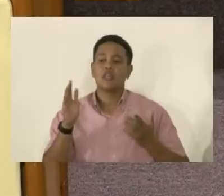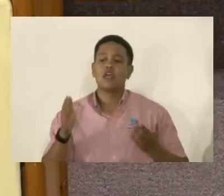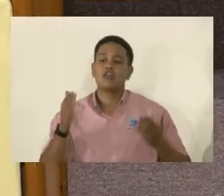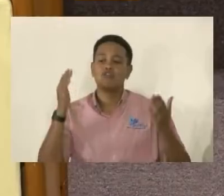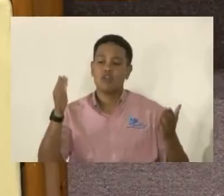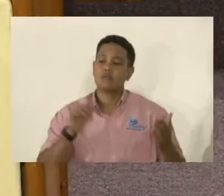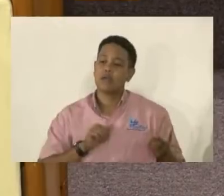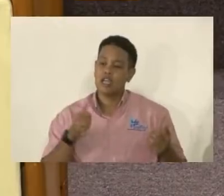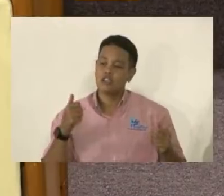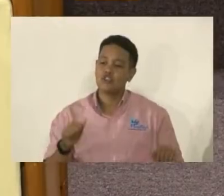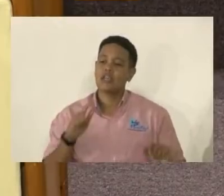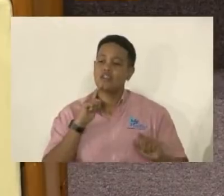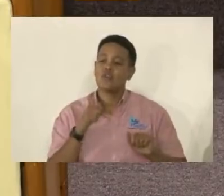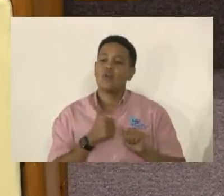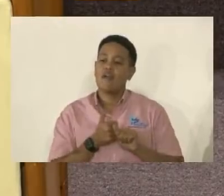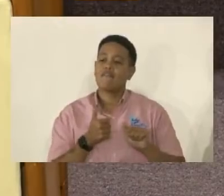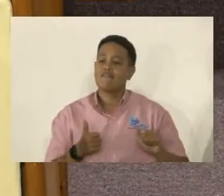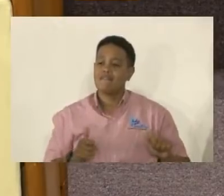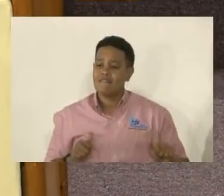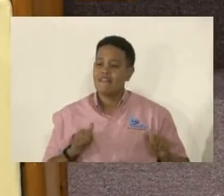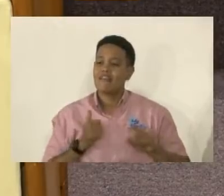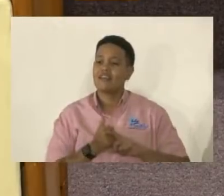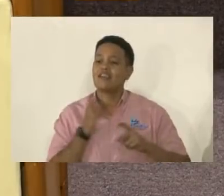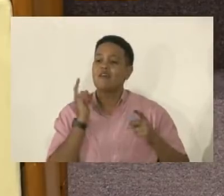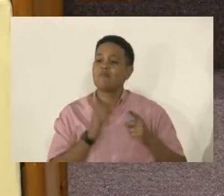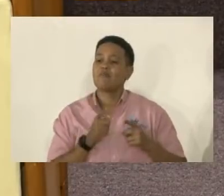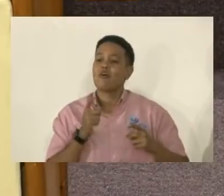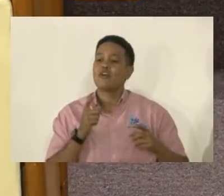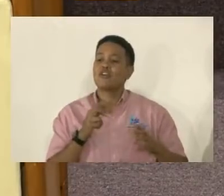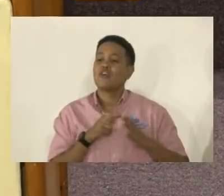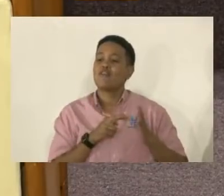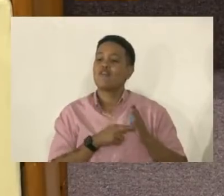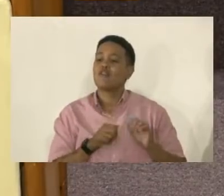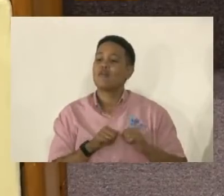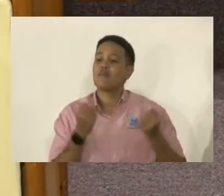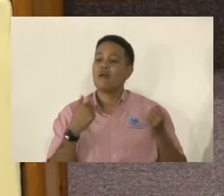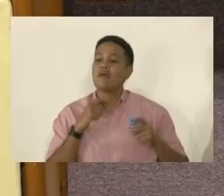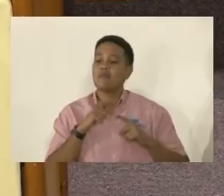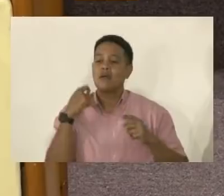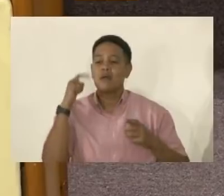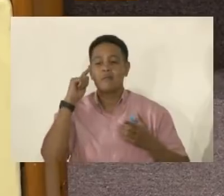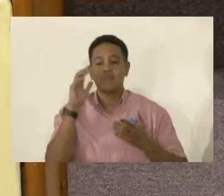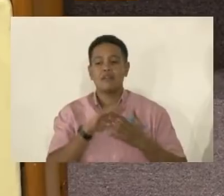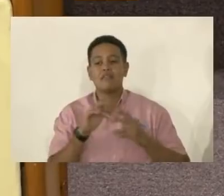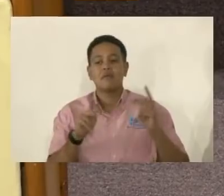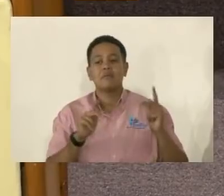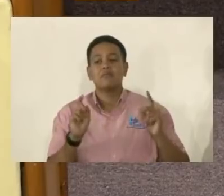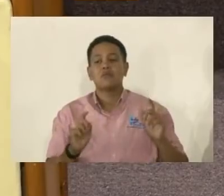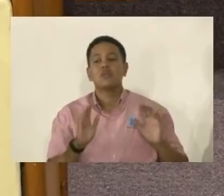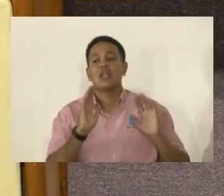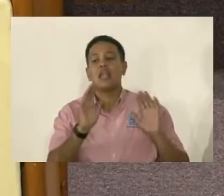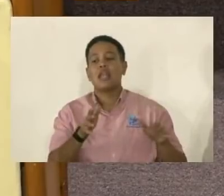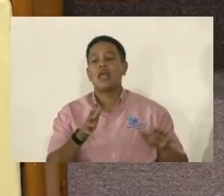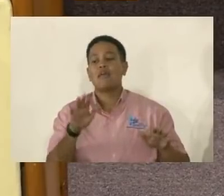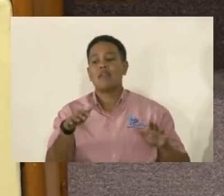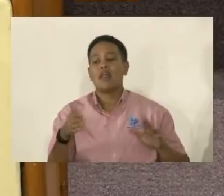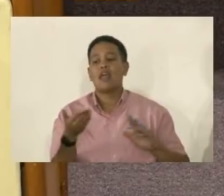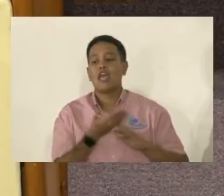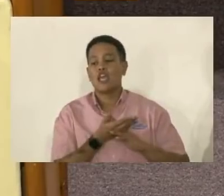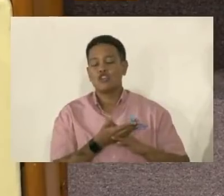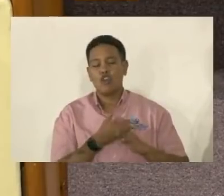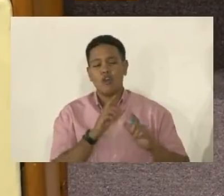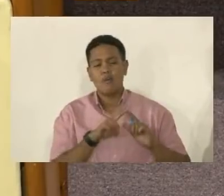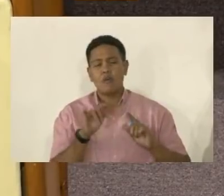try to avoid taking points of order in the space, because I believe persons should be left largely uninterrupted.